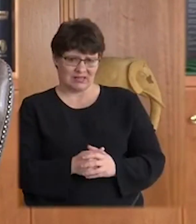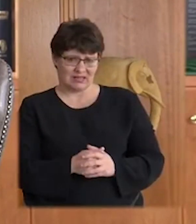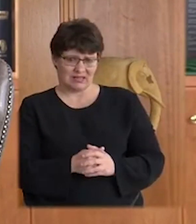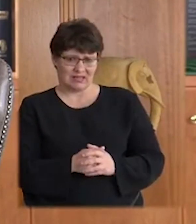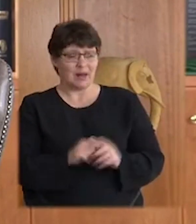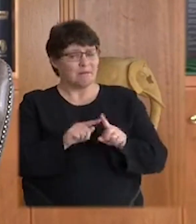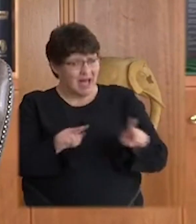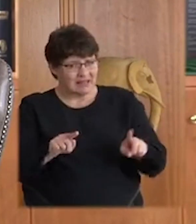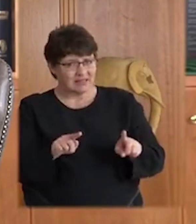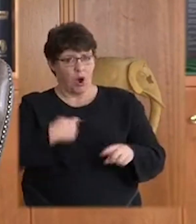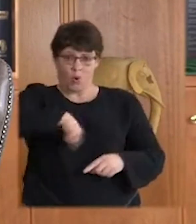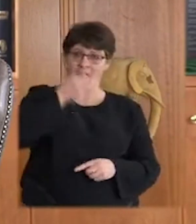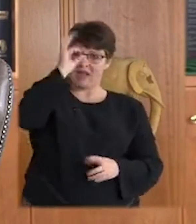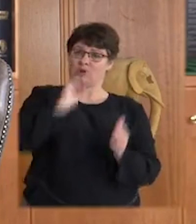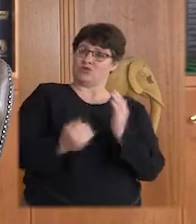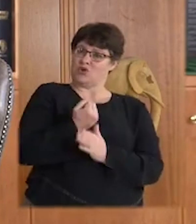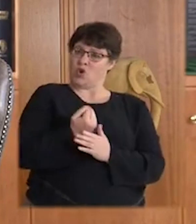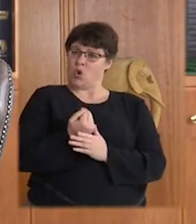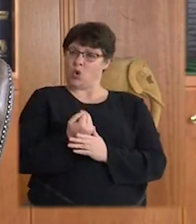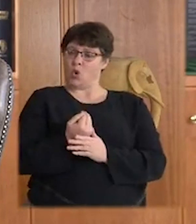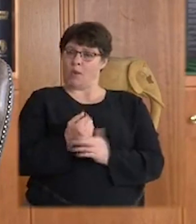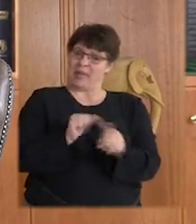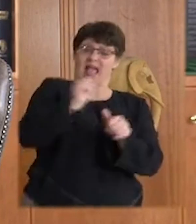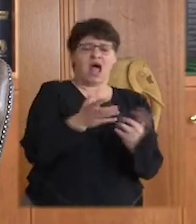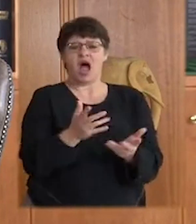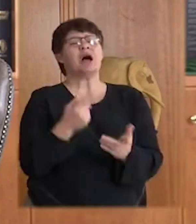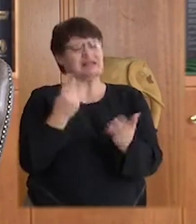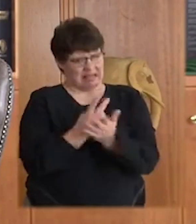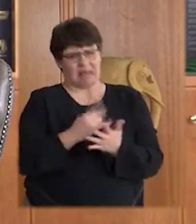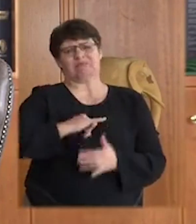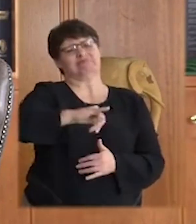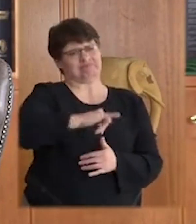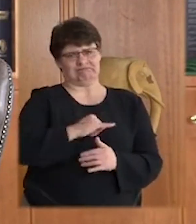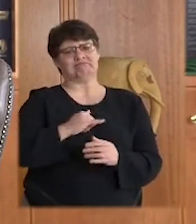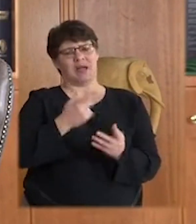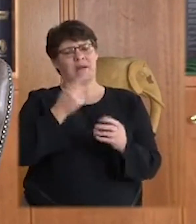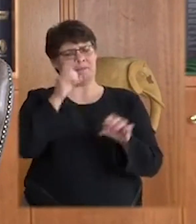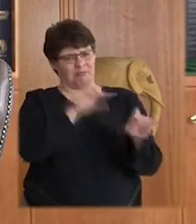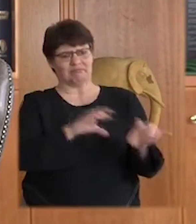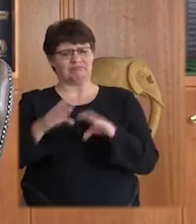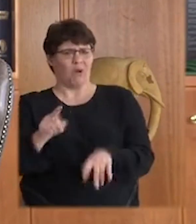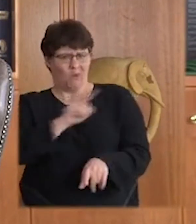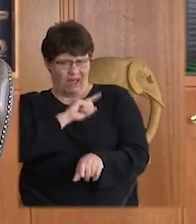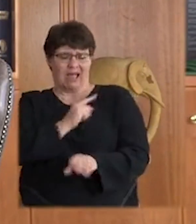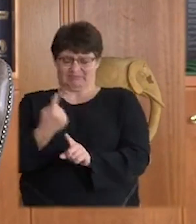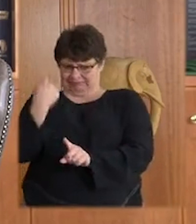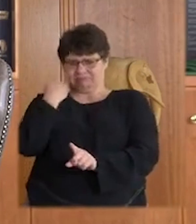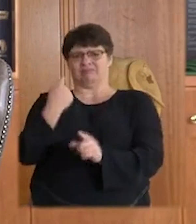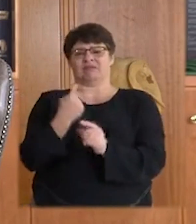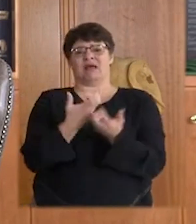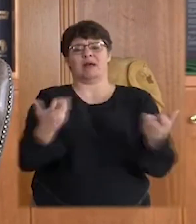ourselves have been found wanting in addressing the suffering it has subjected our people to.